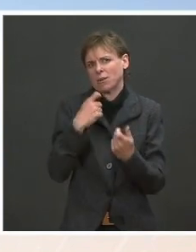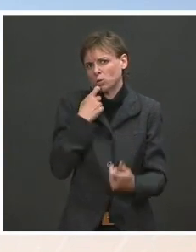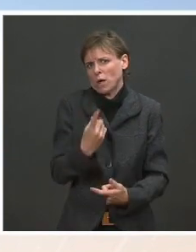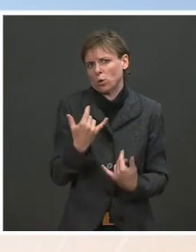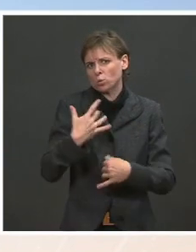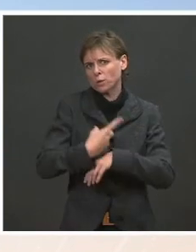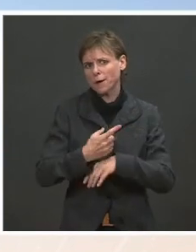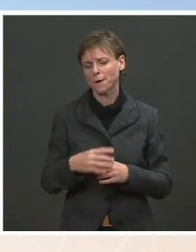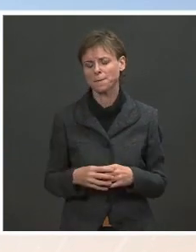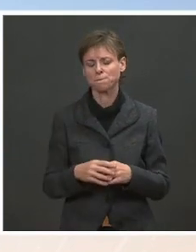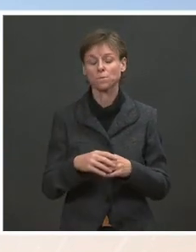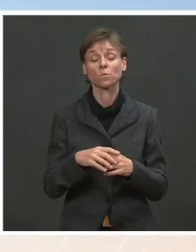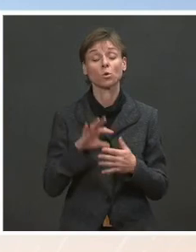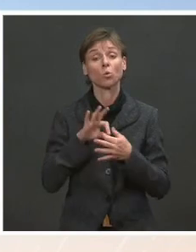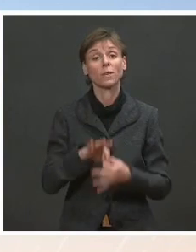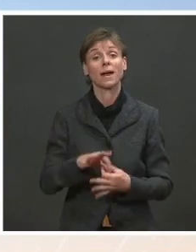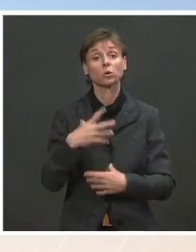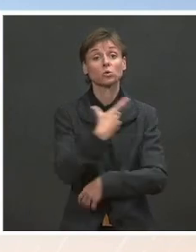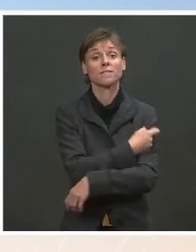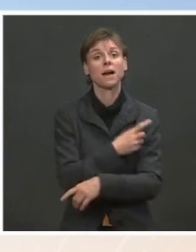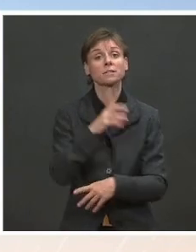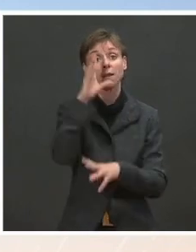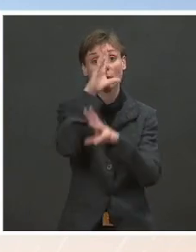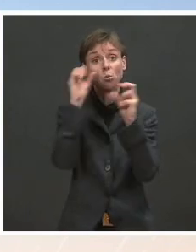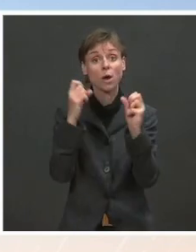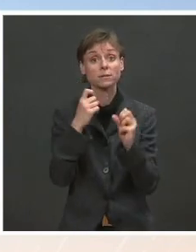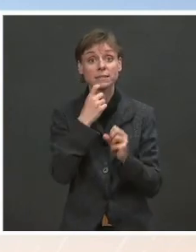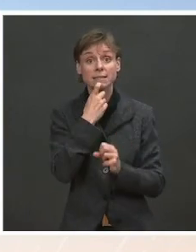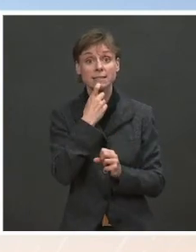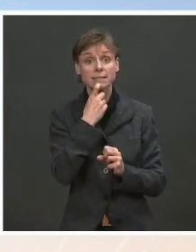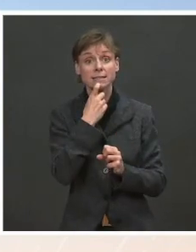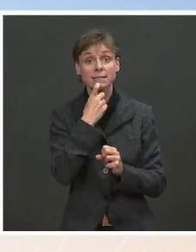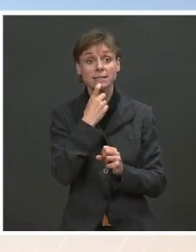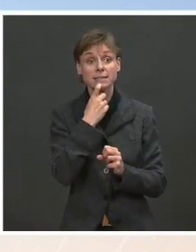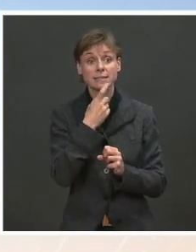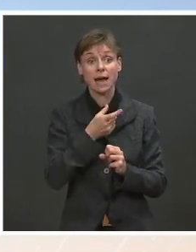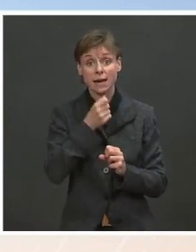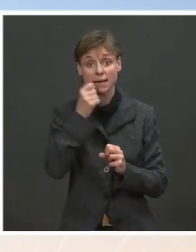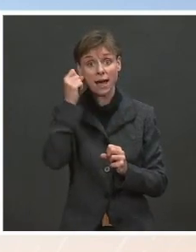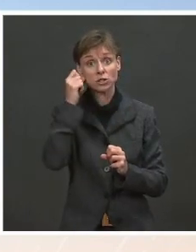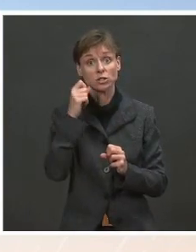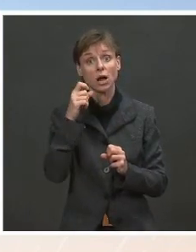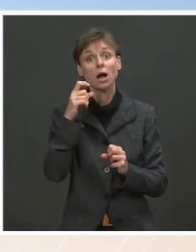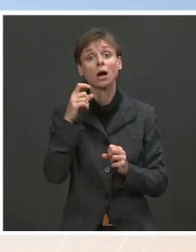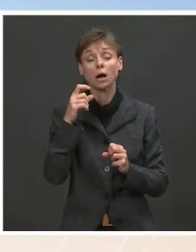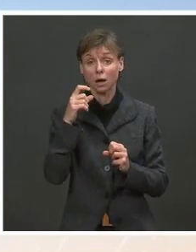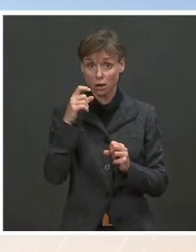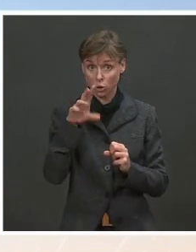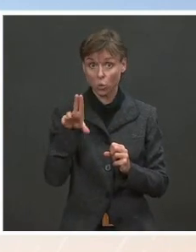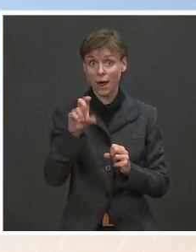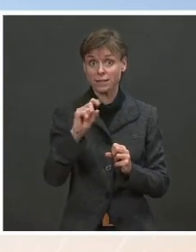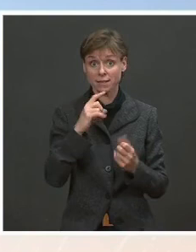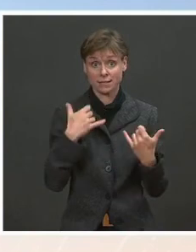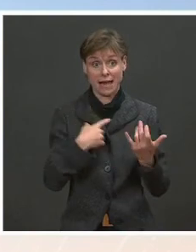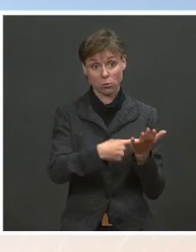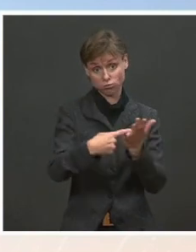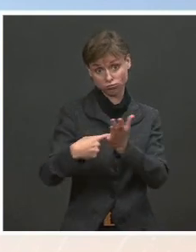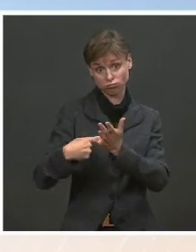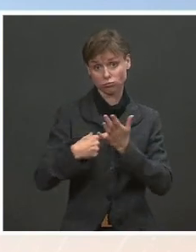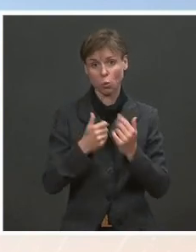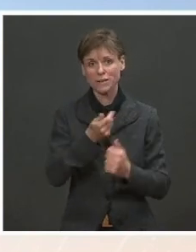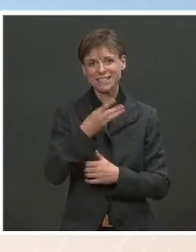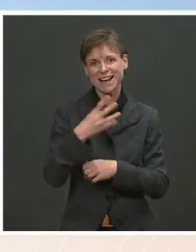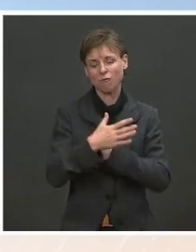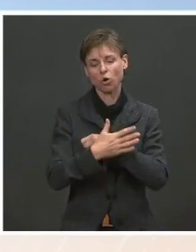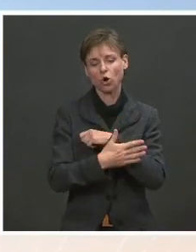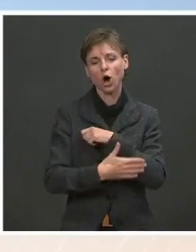vaccine, the president said yesterday that the U.S. is in talks with several countries about sharing vaccine.